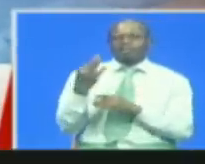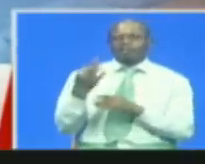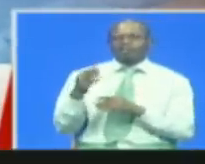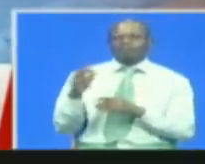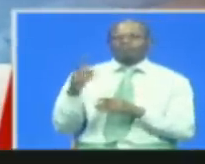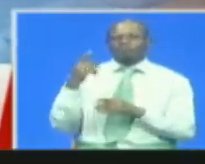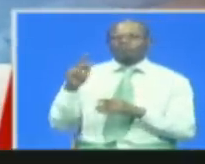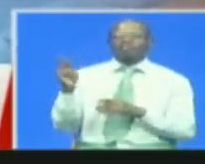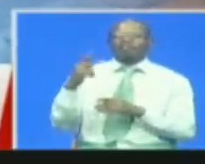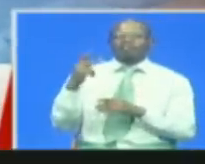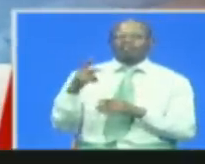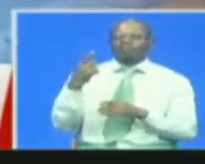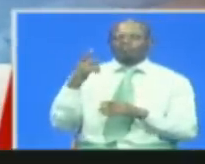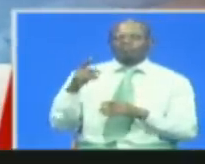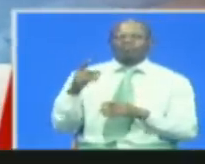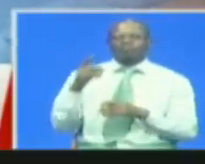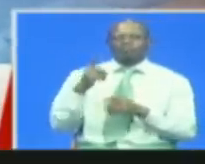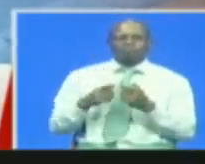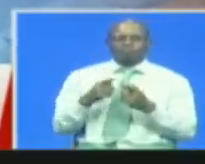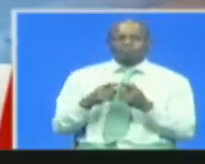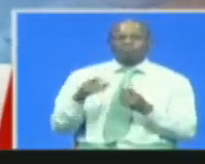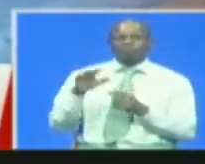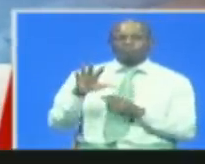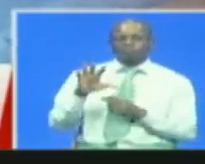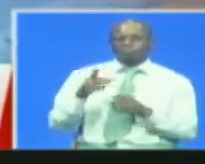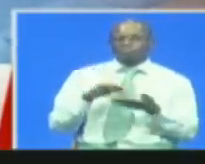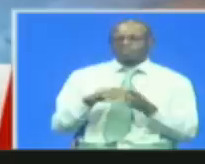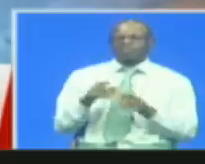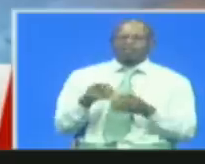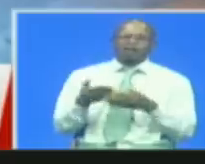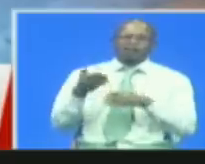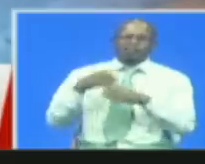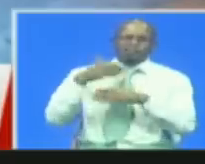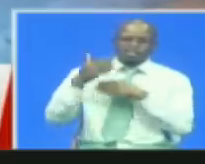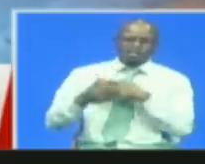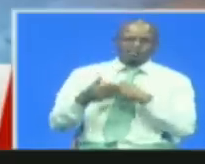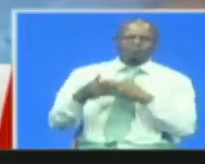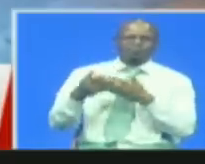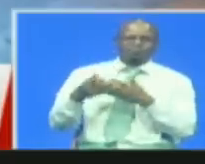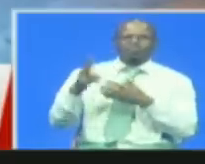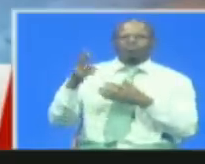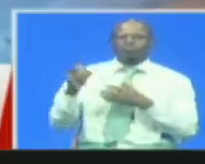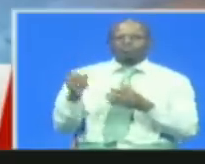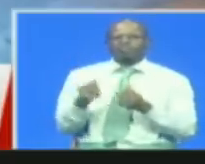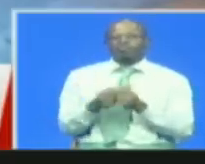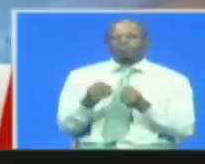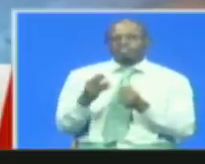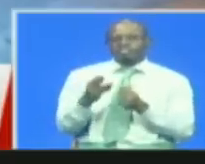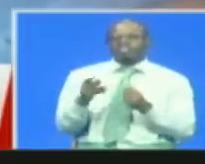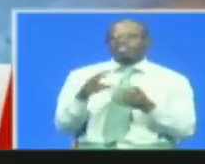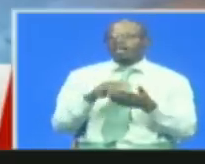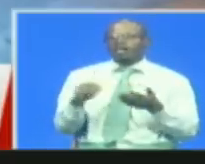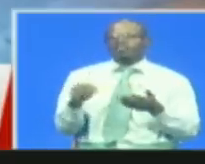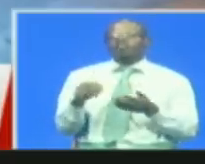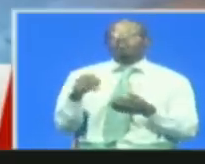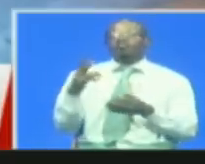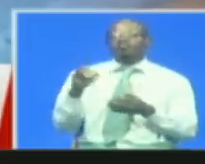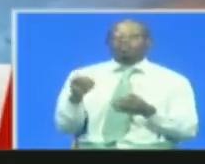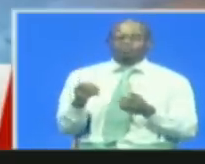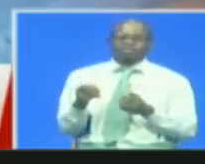5 years, after the first and second Eurobonds floated in 2014 and 2018, raised a total of